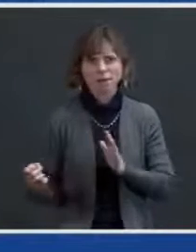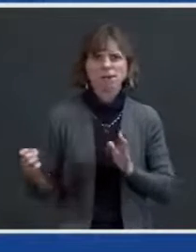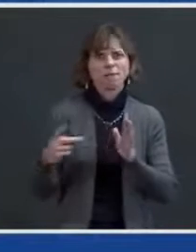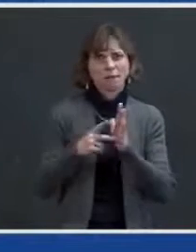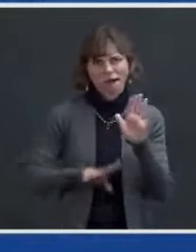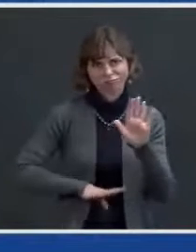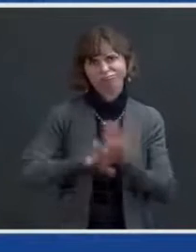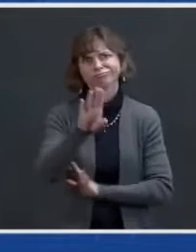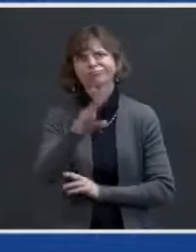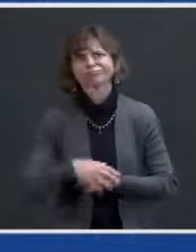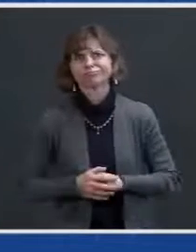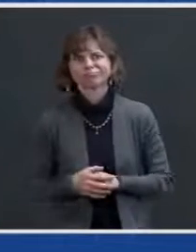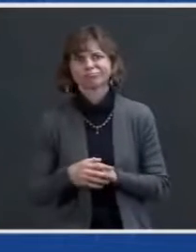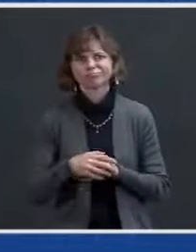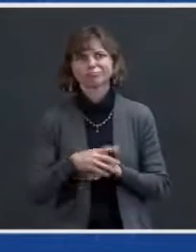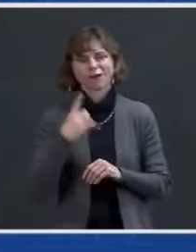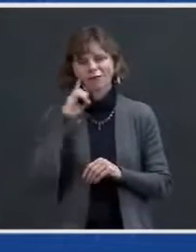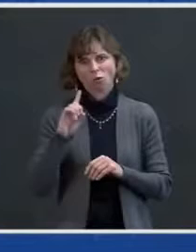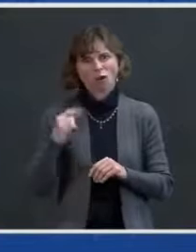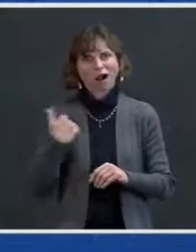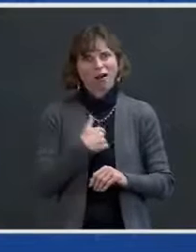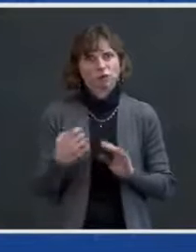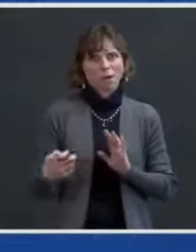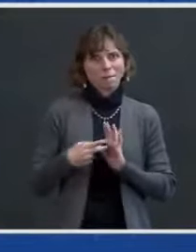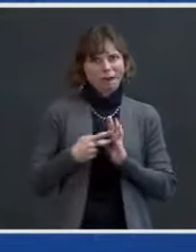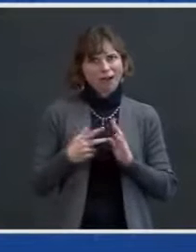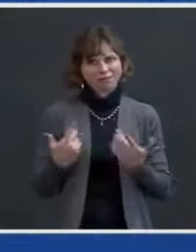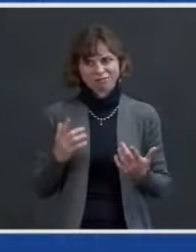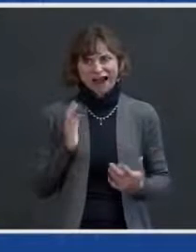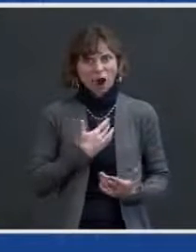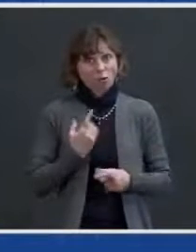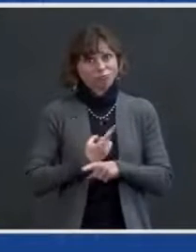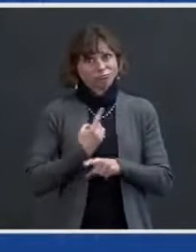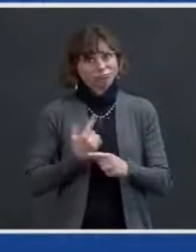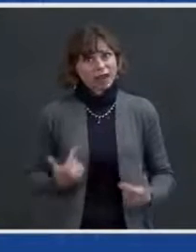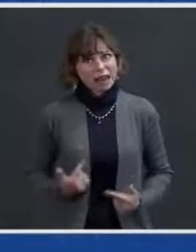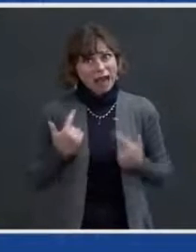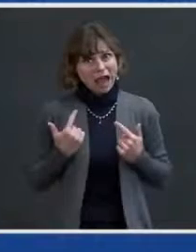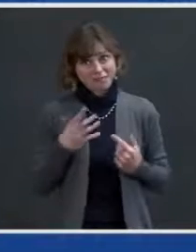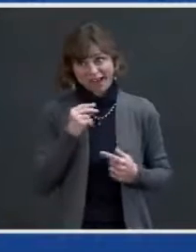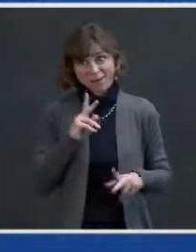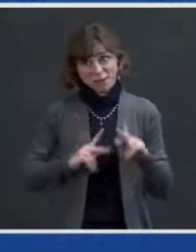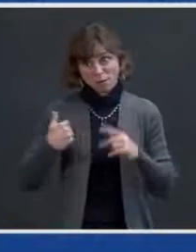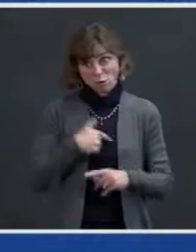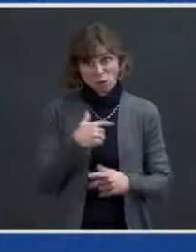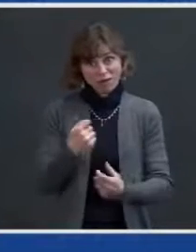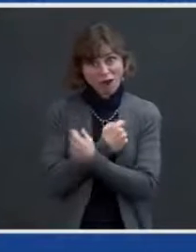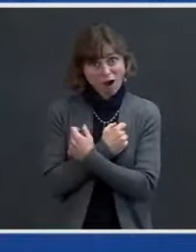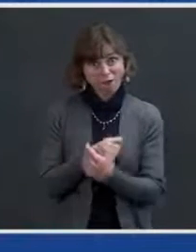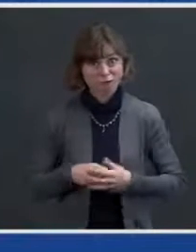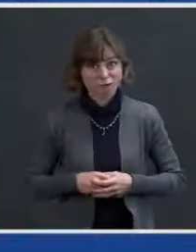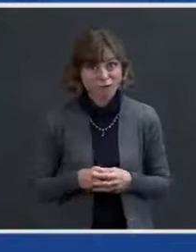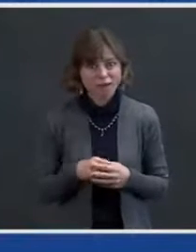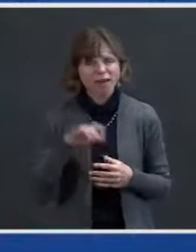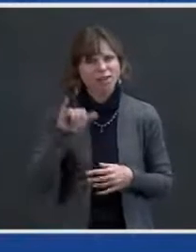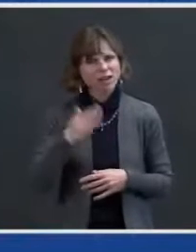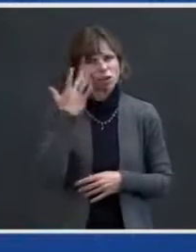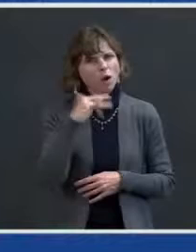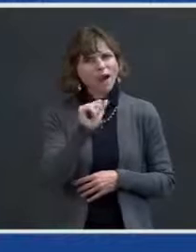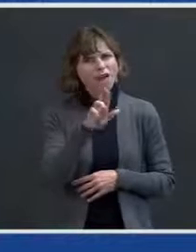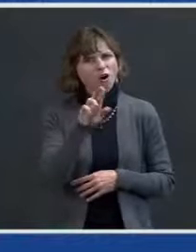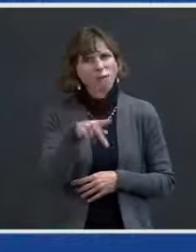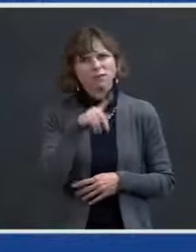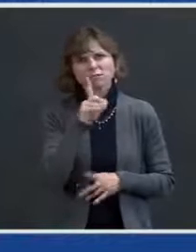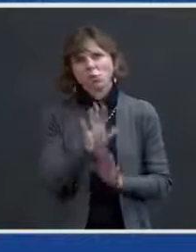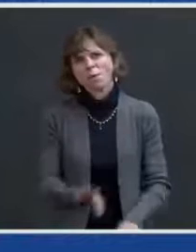for us to get back our lives and our loved ones. You know, that's why the American Rescue Plan was so critical. I